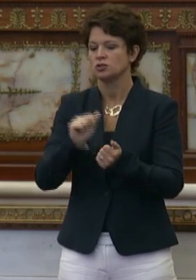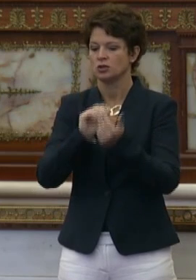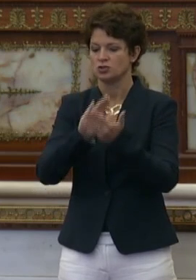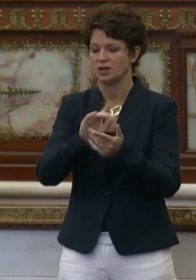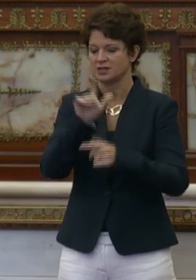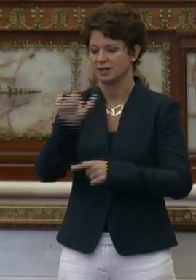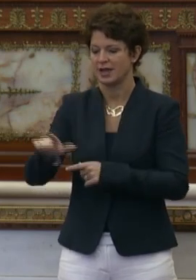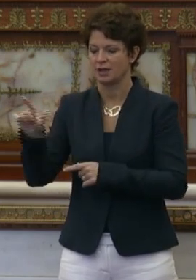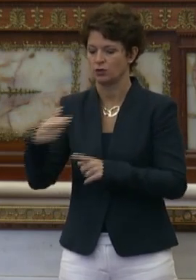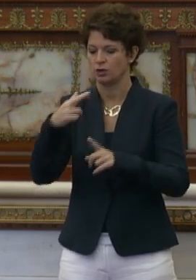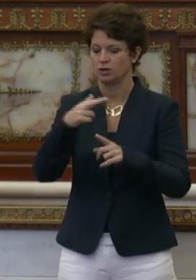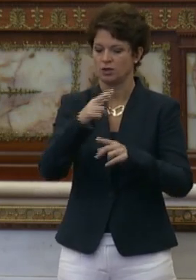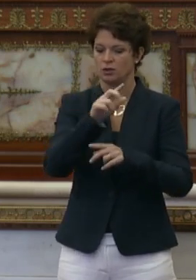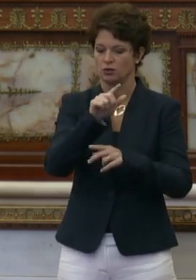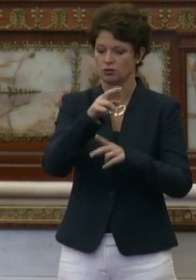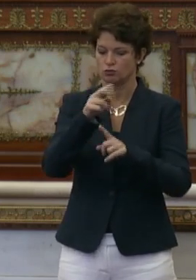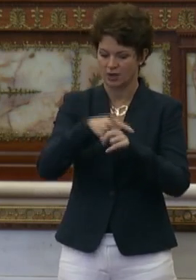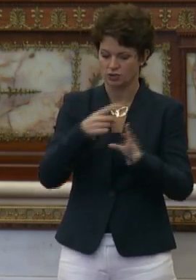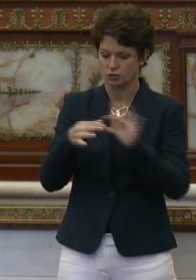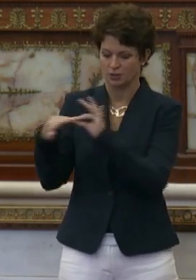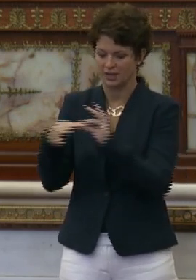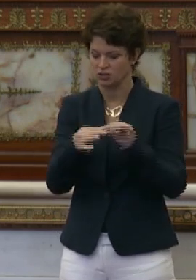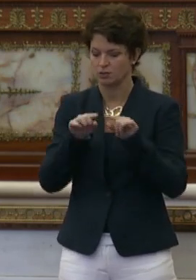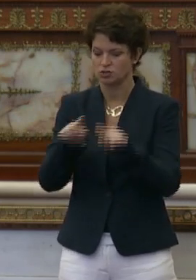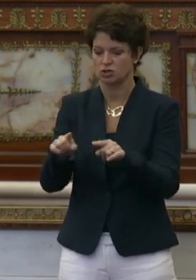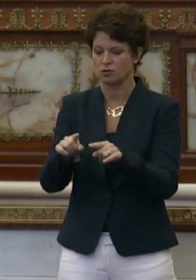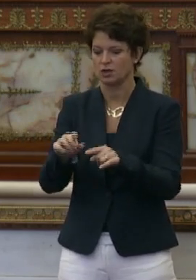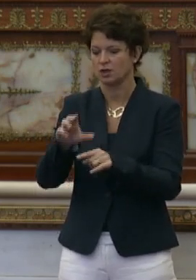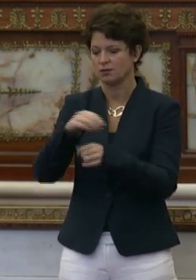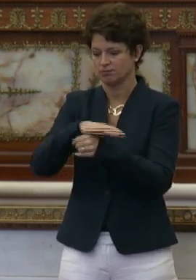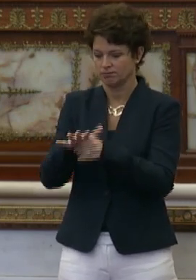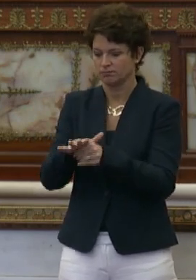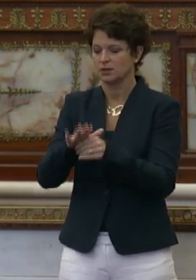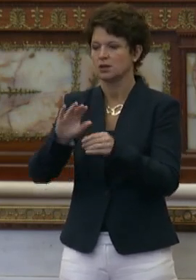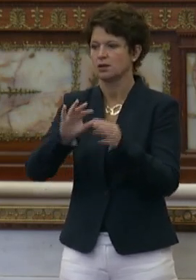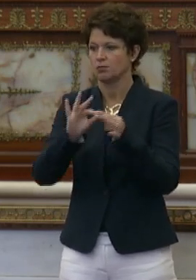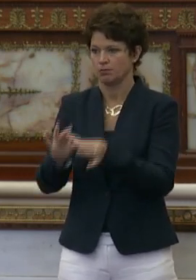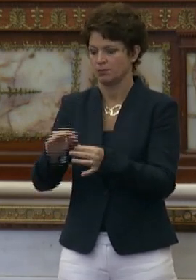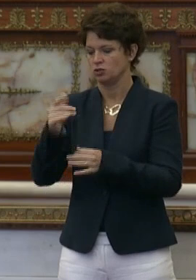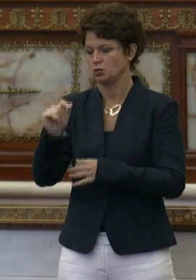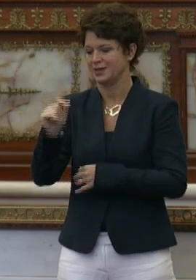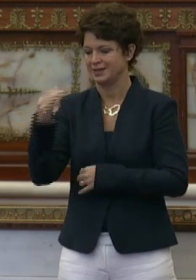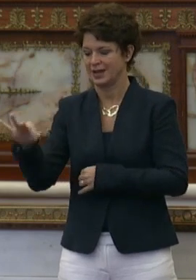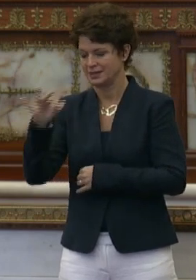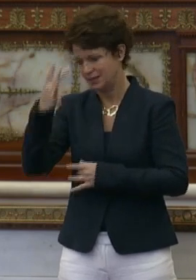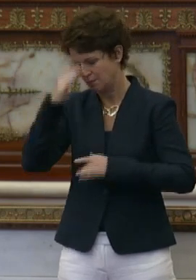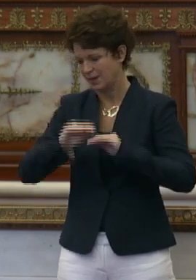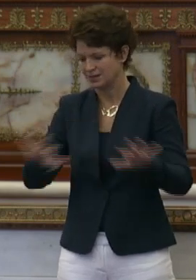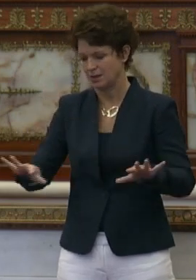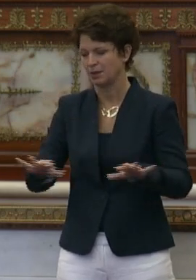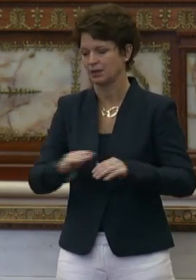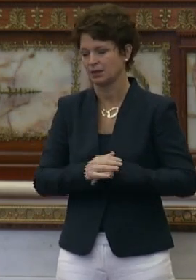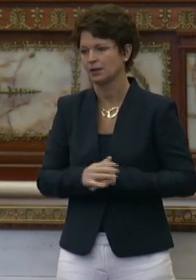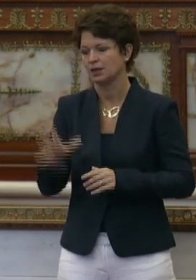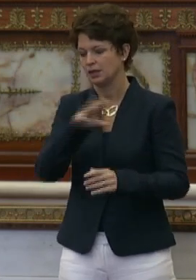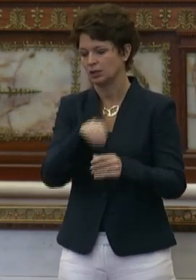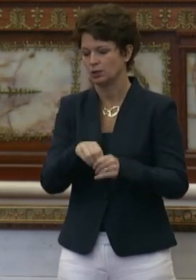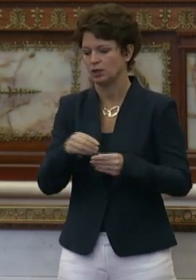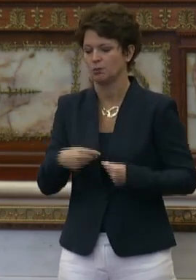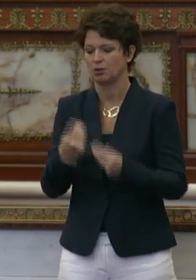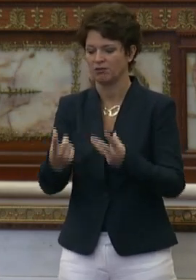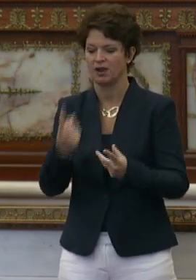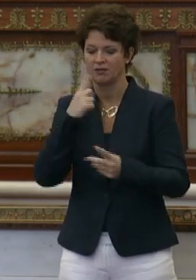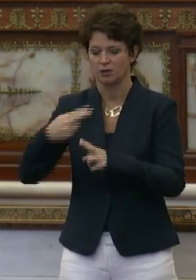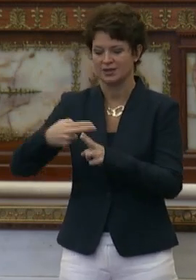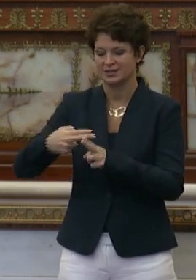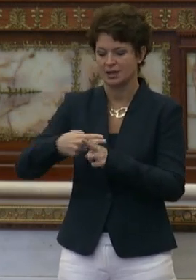to the landlord and tenant relationship during the novel coronavirus of 2019 pandemic and otherwise, including providing for